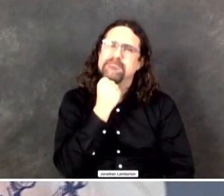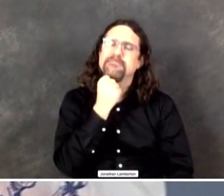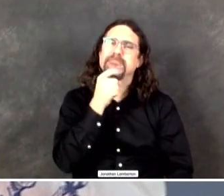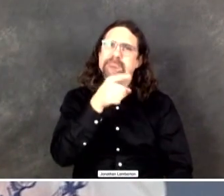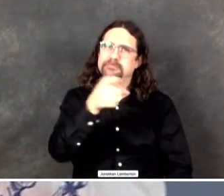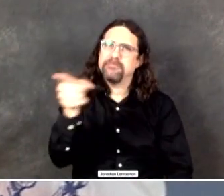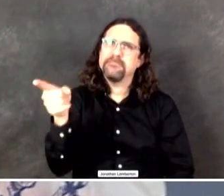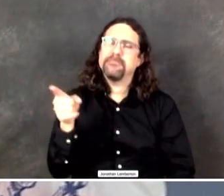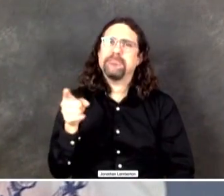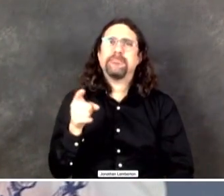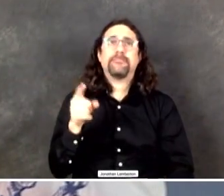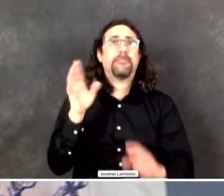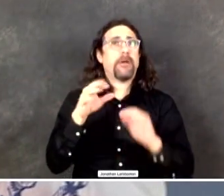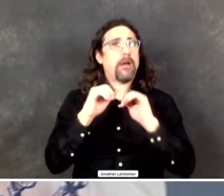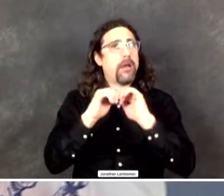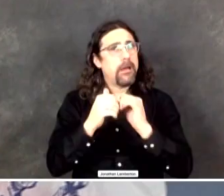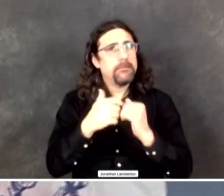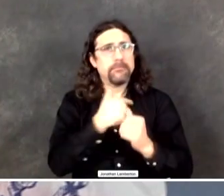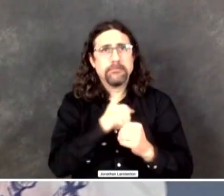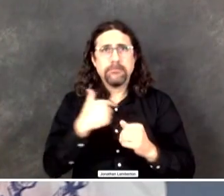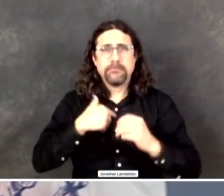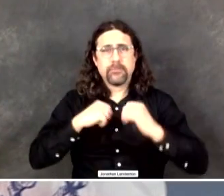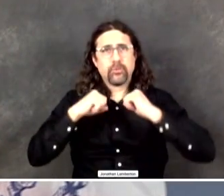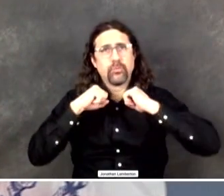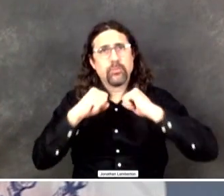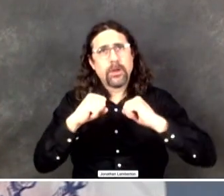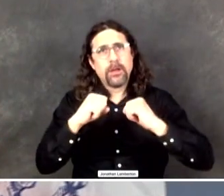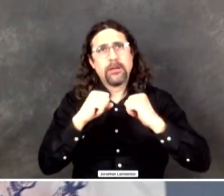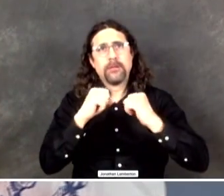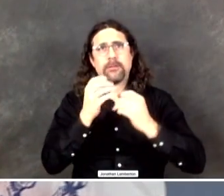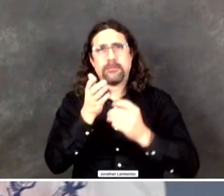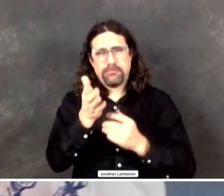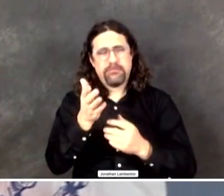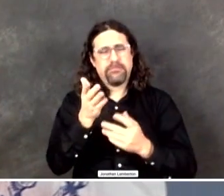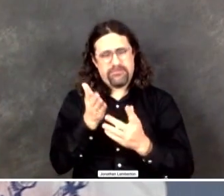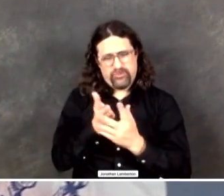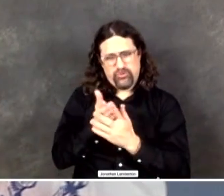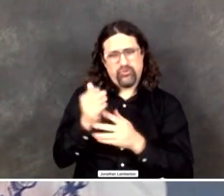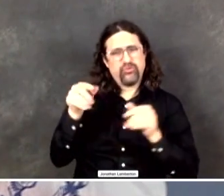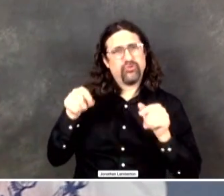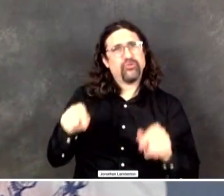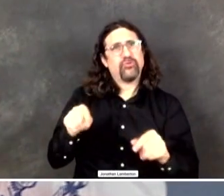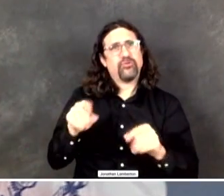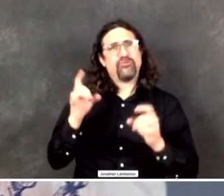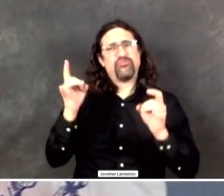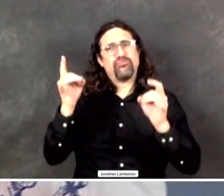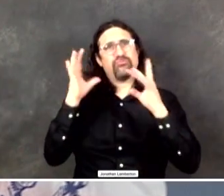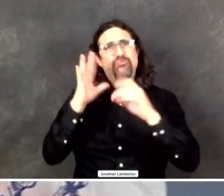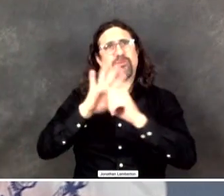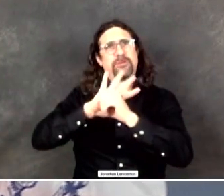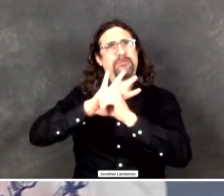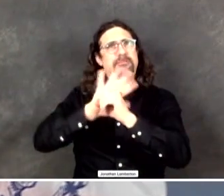this crisis. It's tough enough to not have a place to live. We